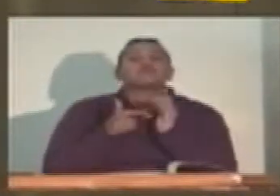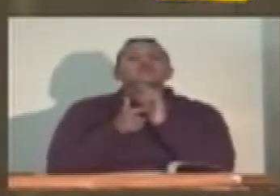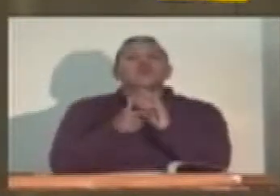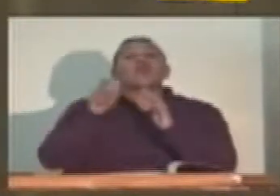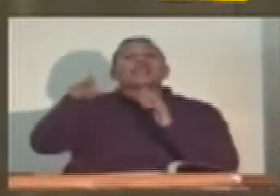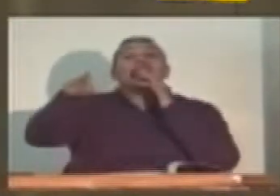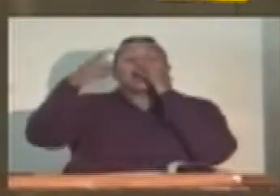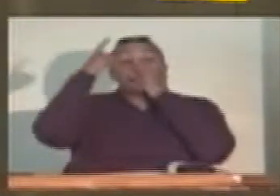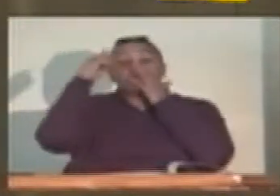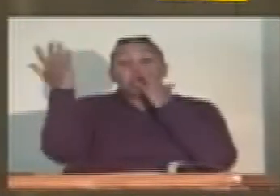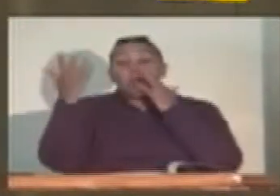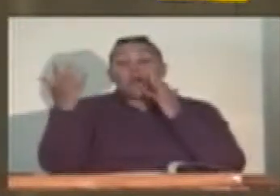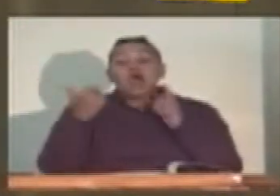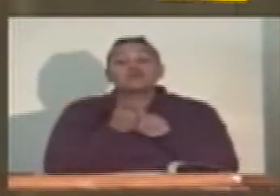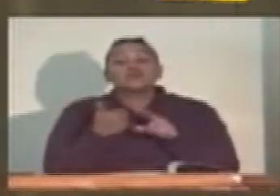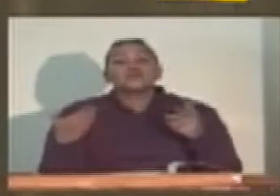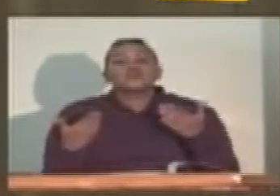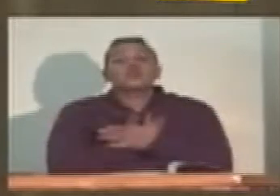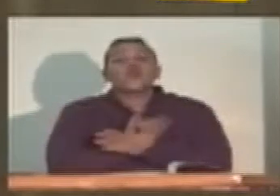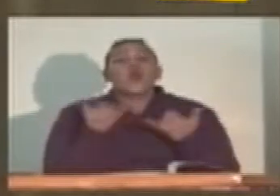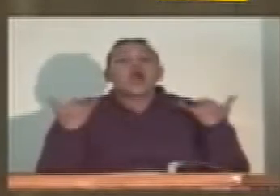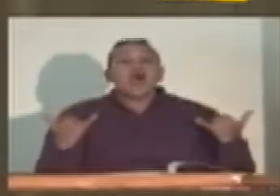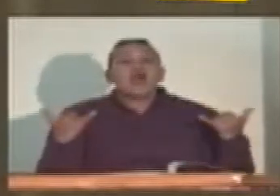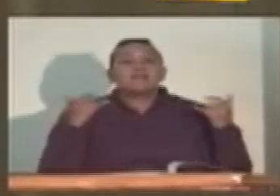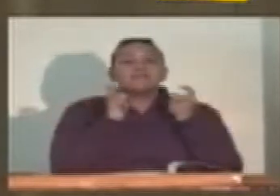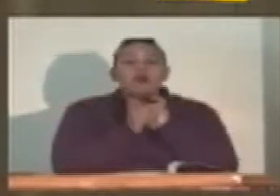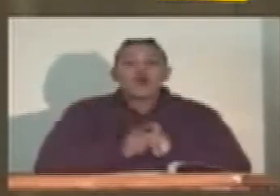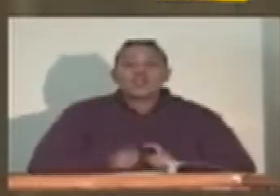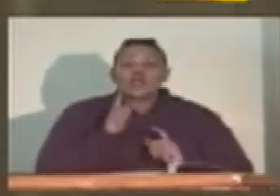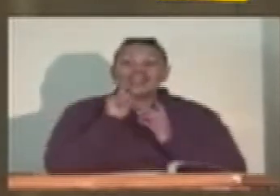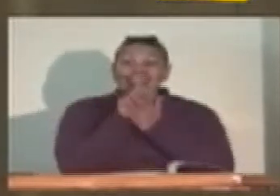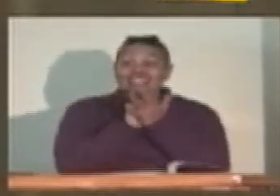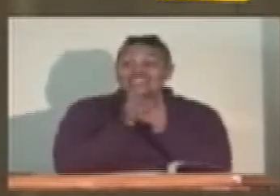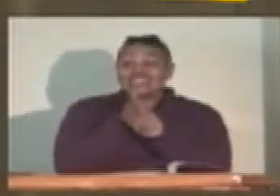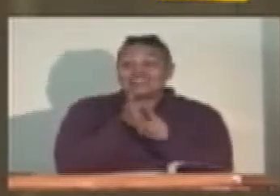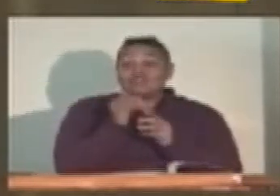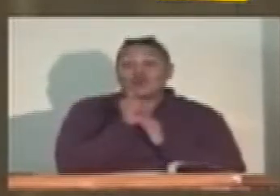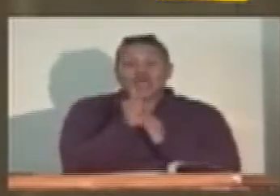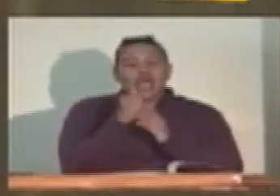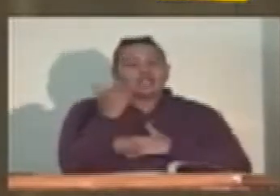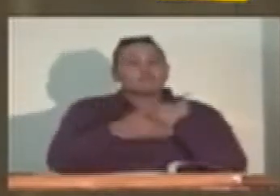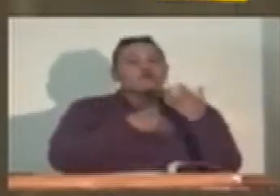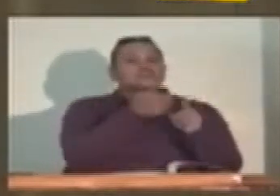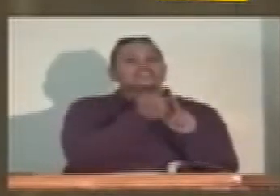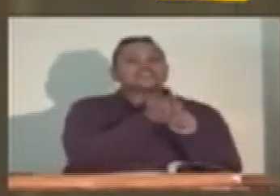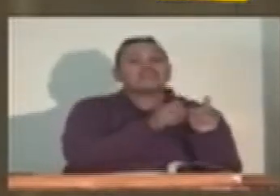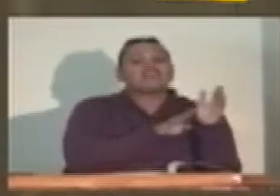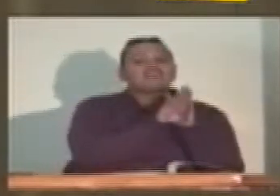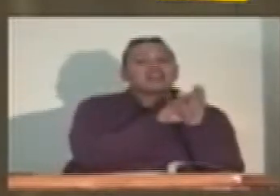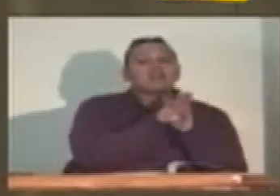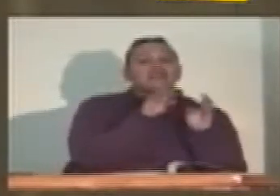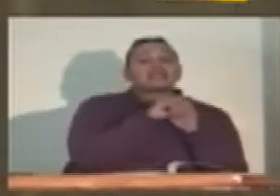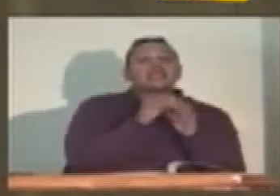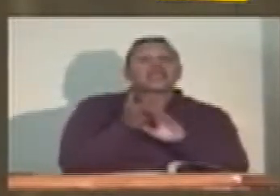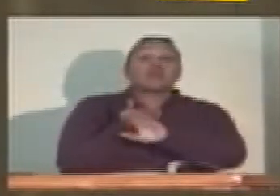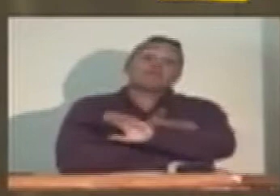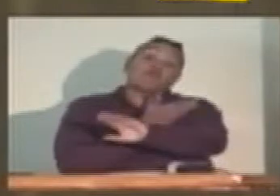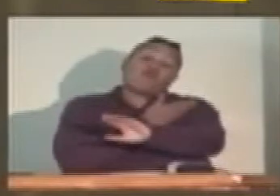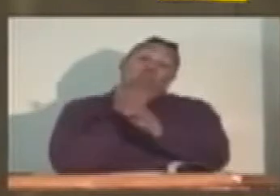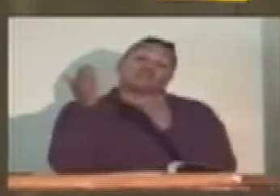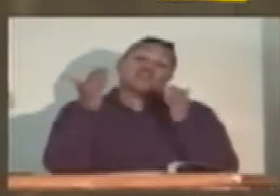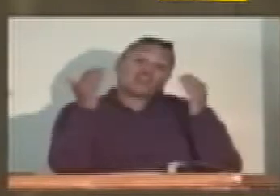need for new and modern legislation to guide the process of development, improve service